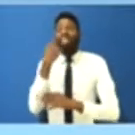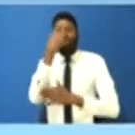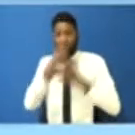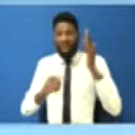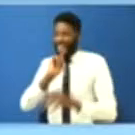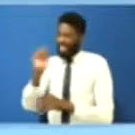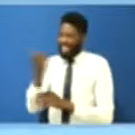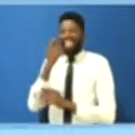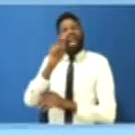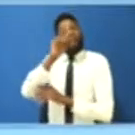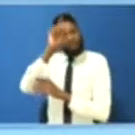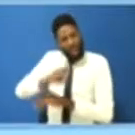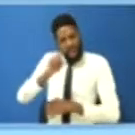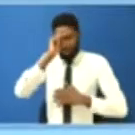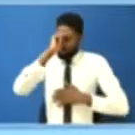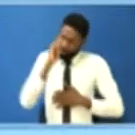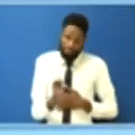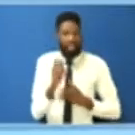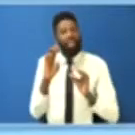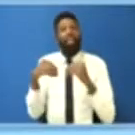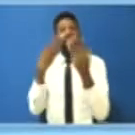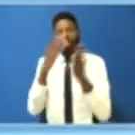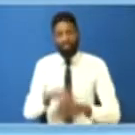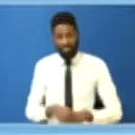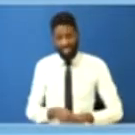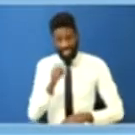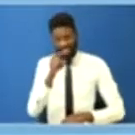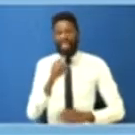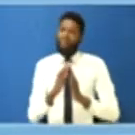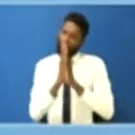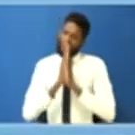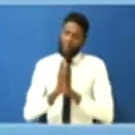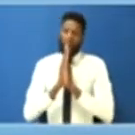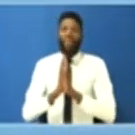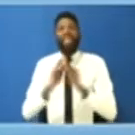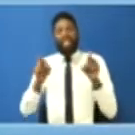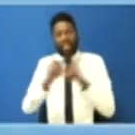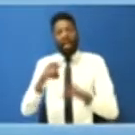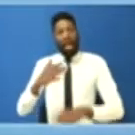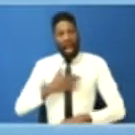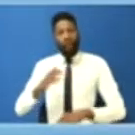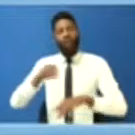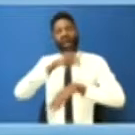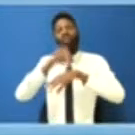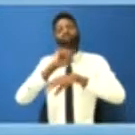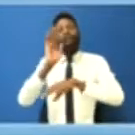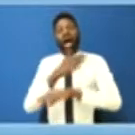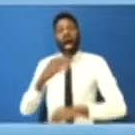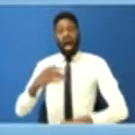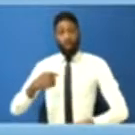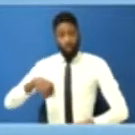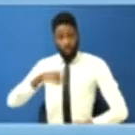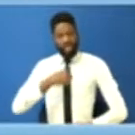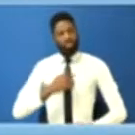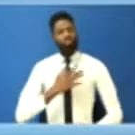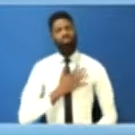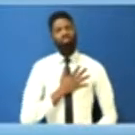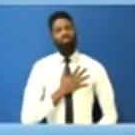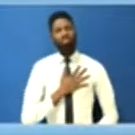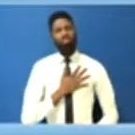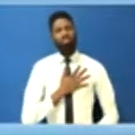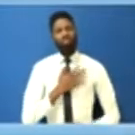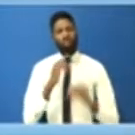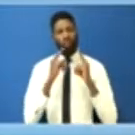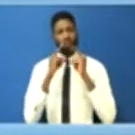hishima and that is a prayer and that's our national anthem we put our hands on our hearts and we say